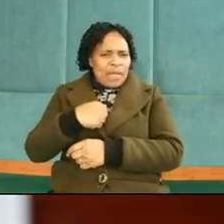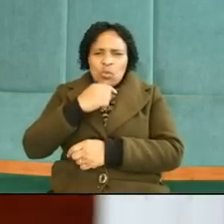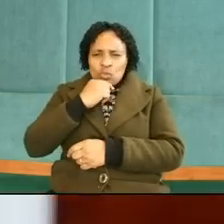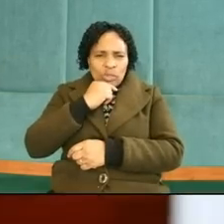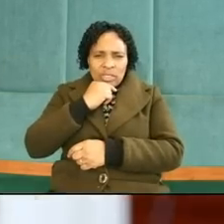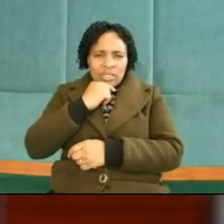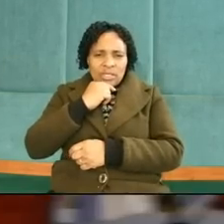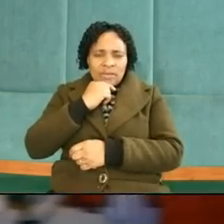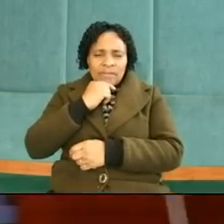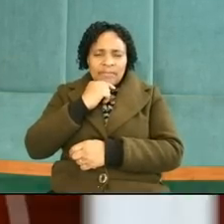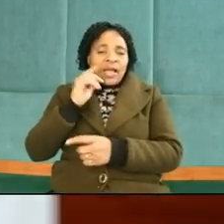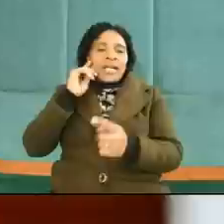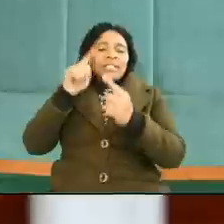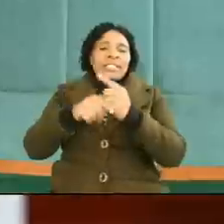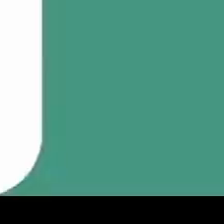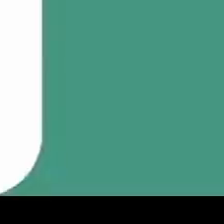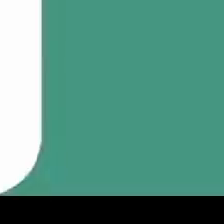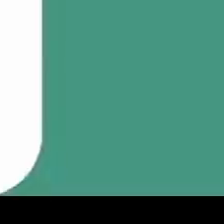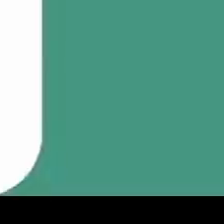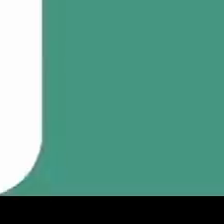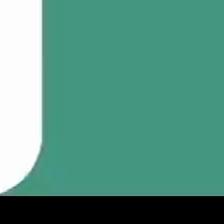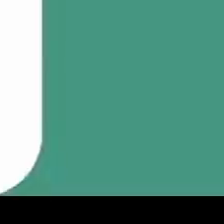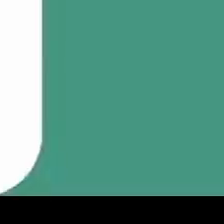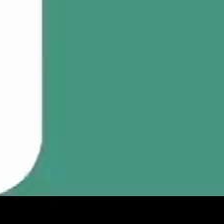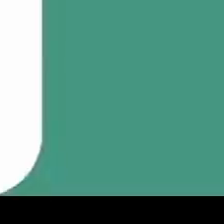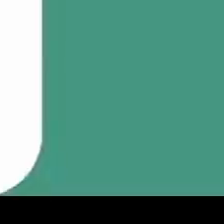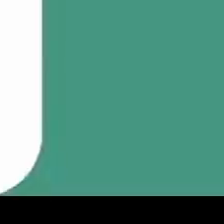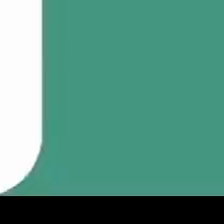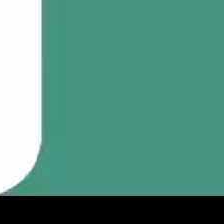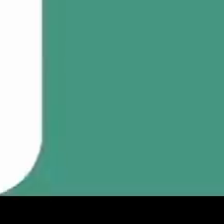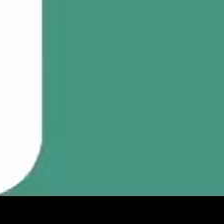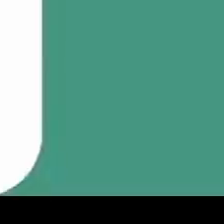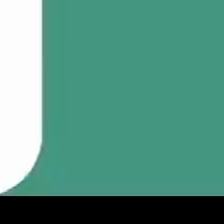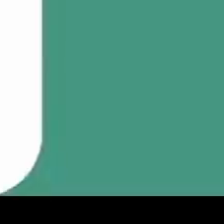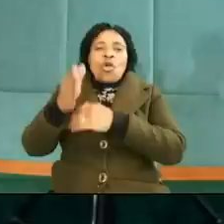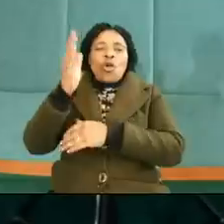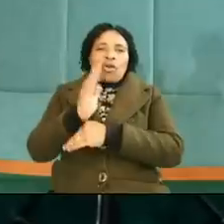that. Until 2019 in December, God